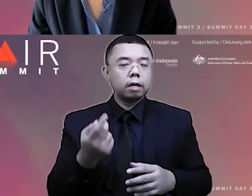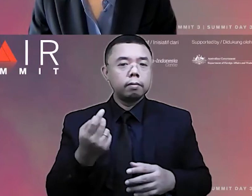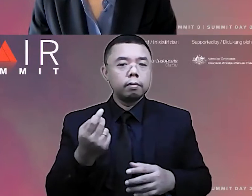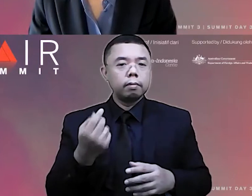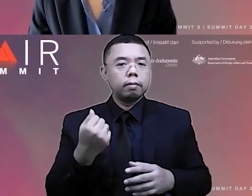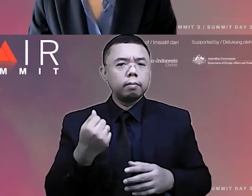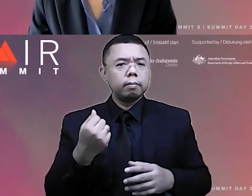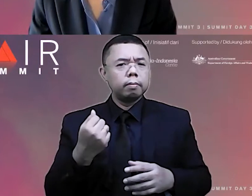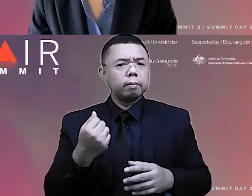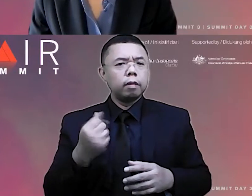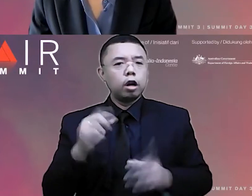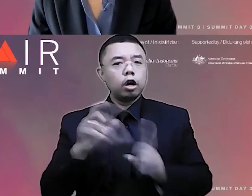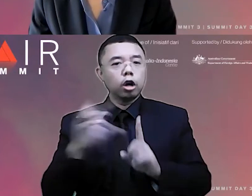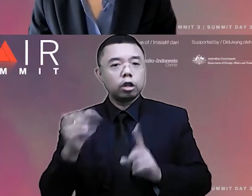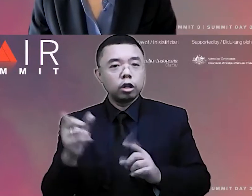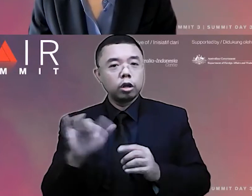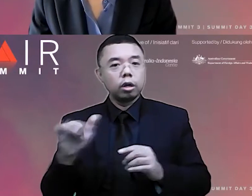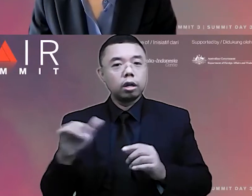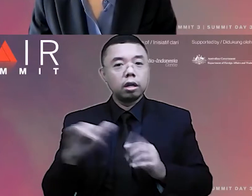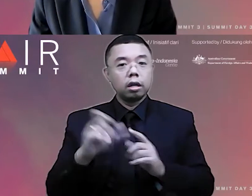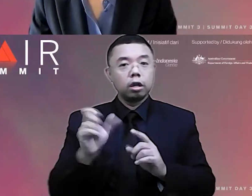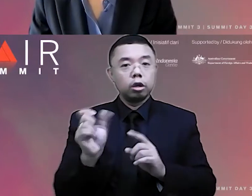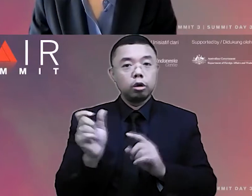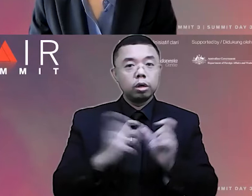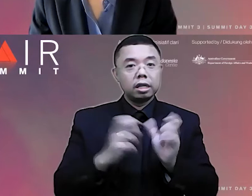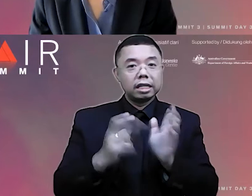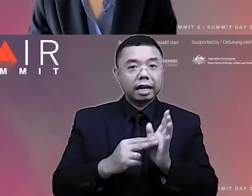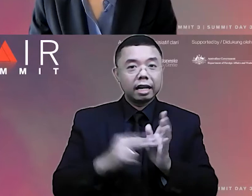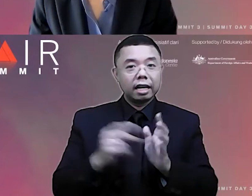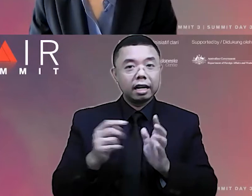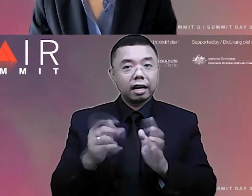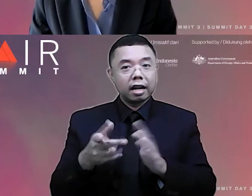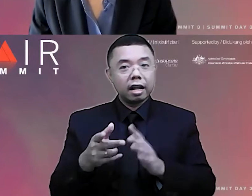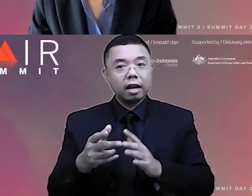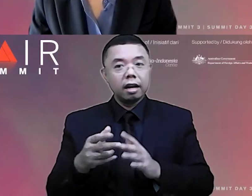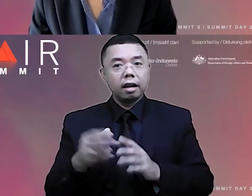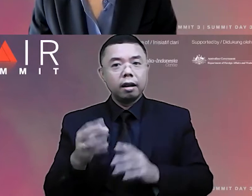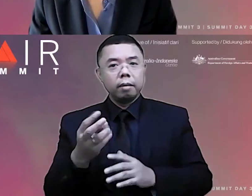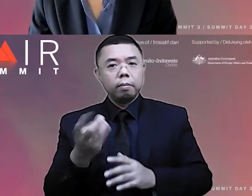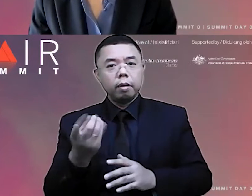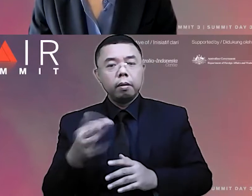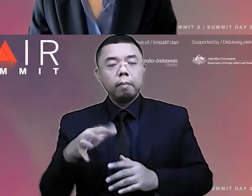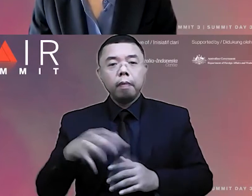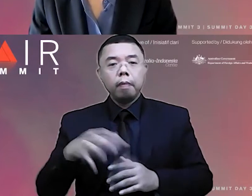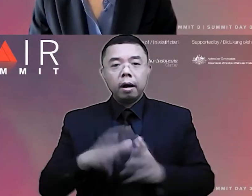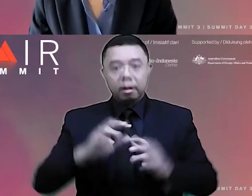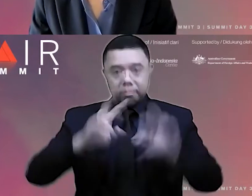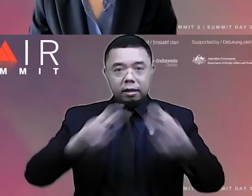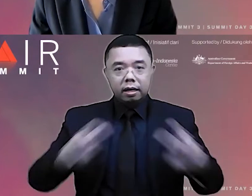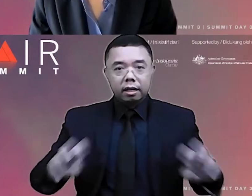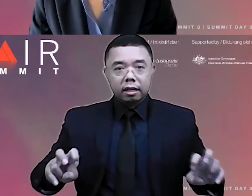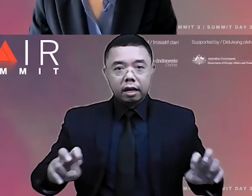to the COVID-19, especially for the tourism sectors. So basically, in